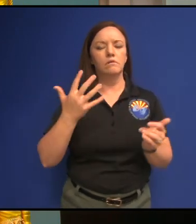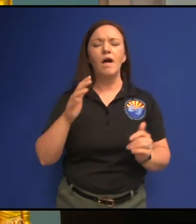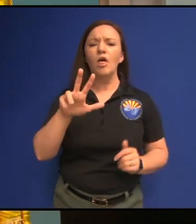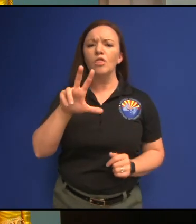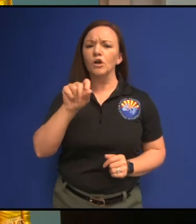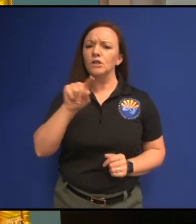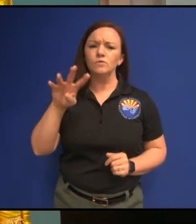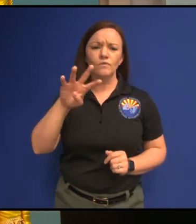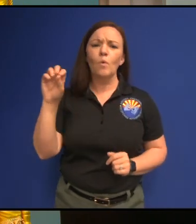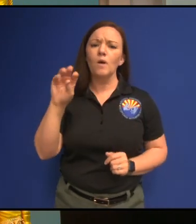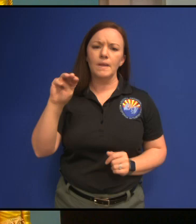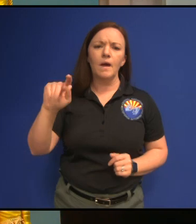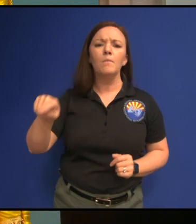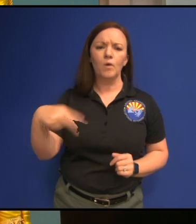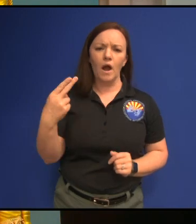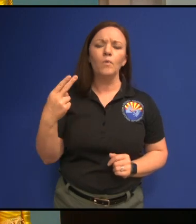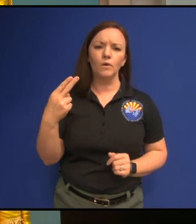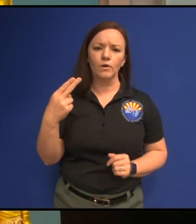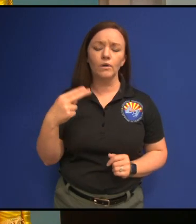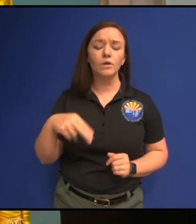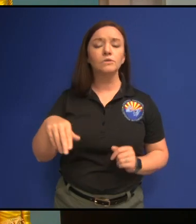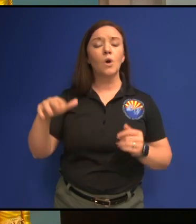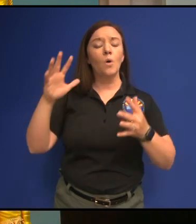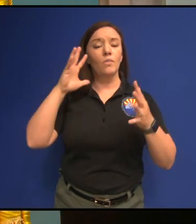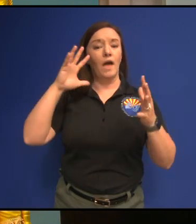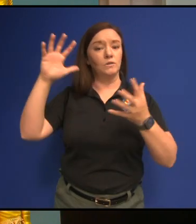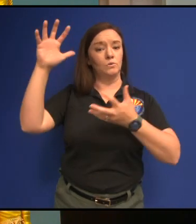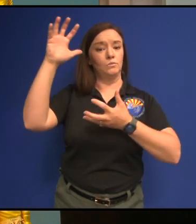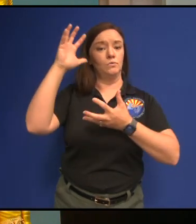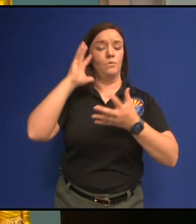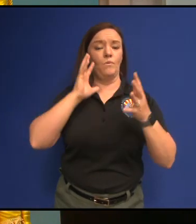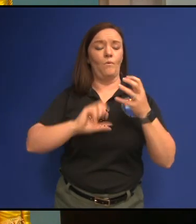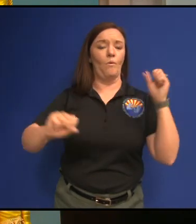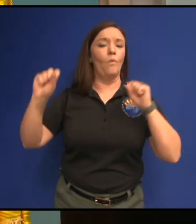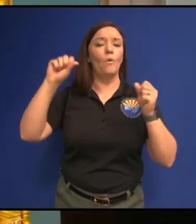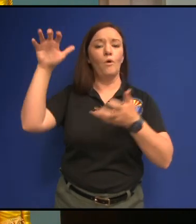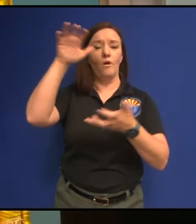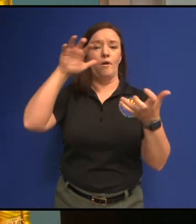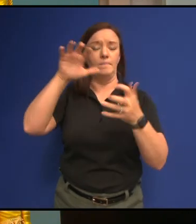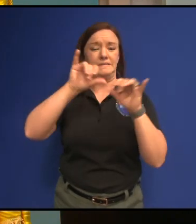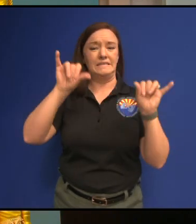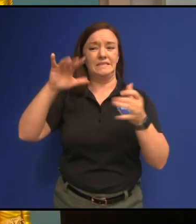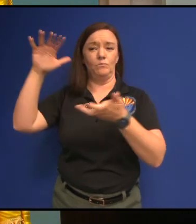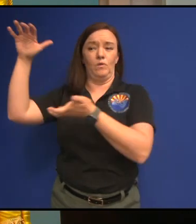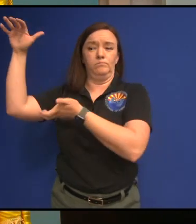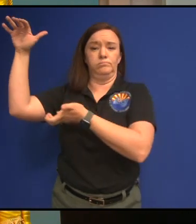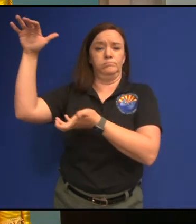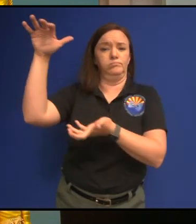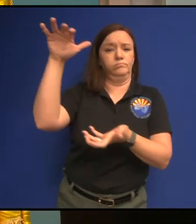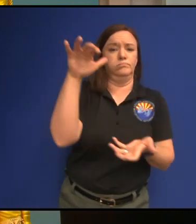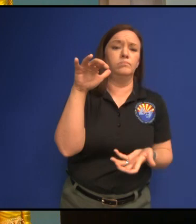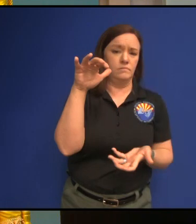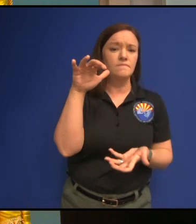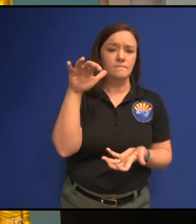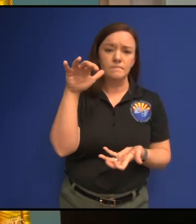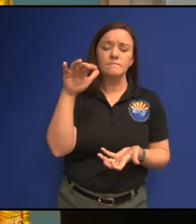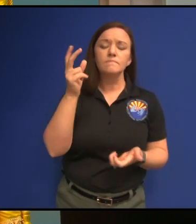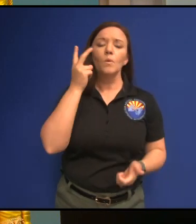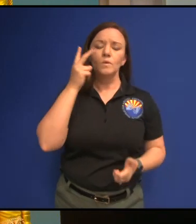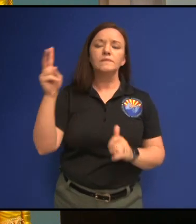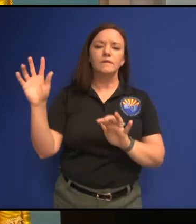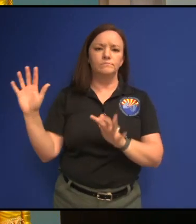hour. So with a storm system that's going to be pushing into the western U.S., we're going to see those winds ramp